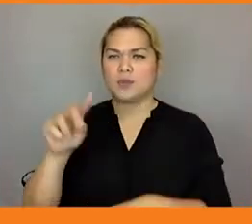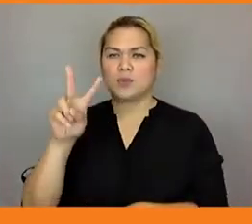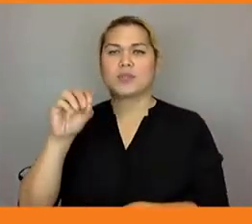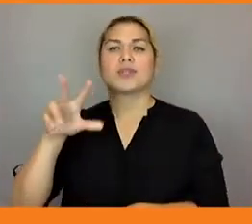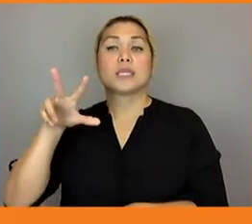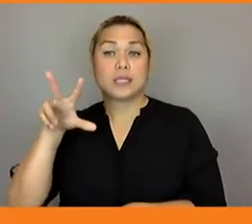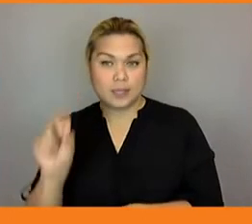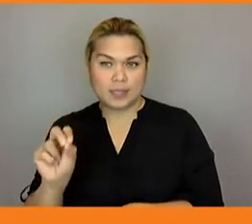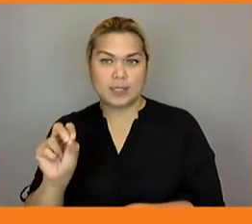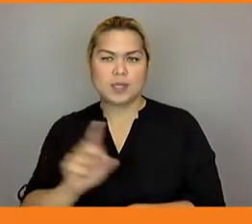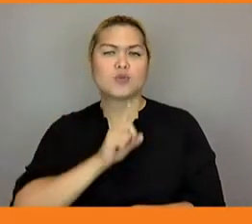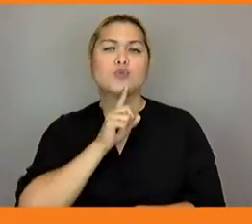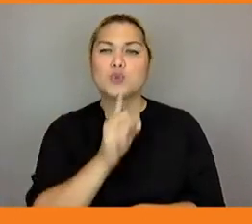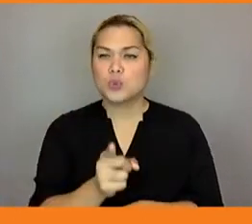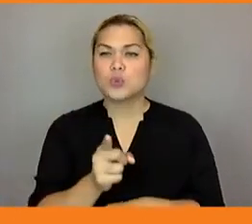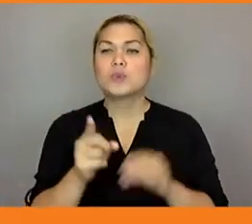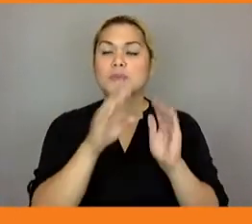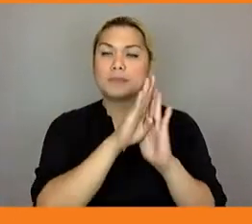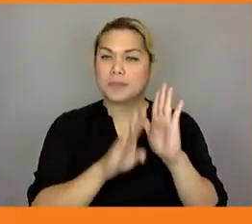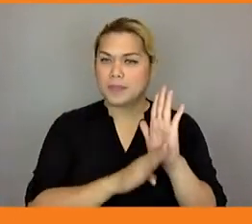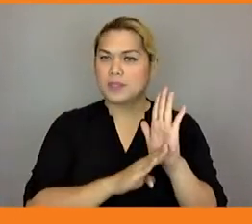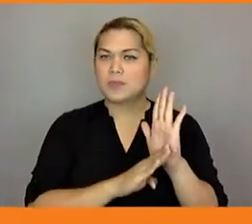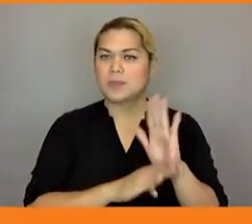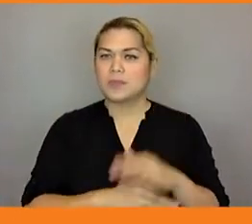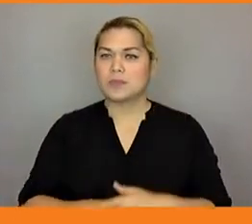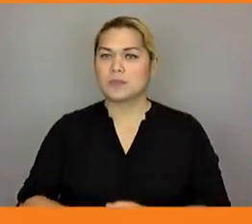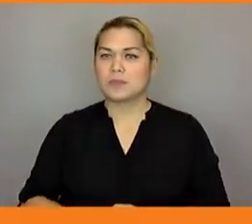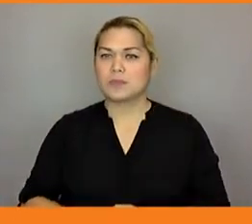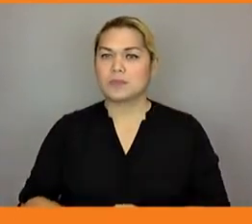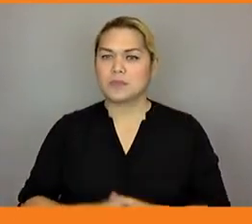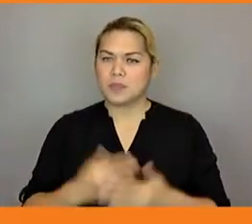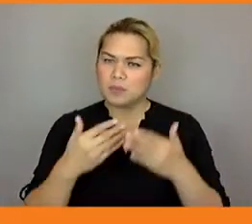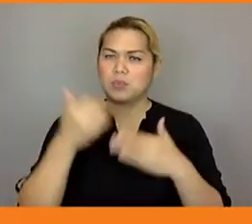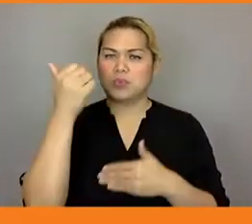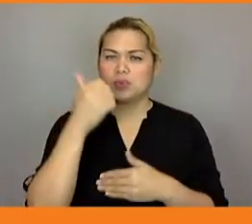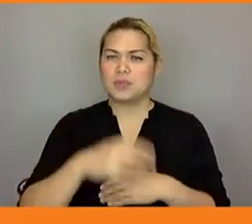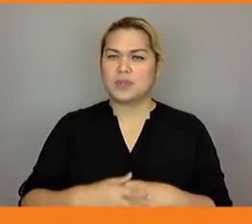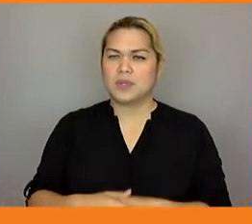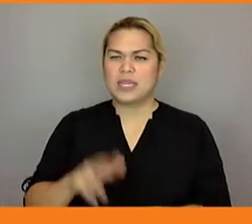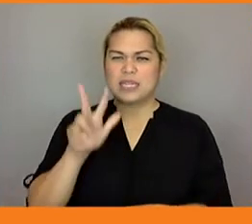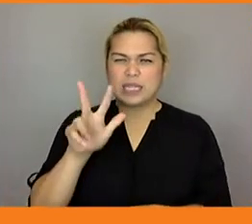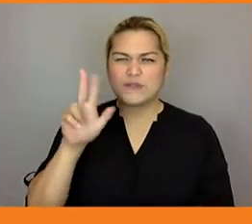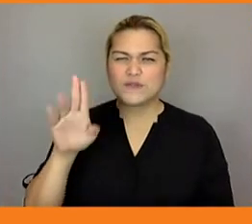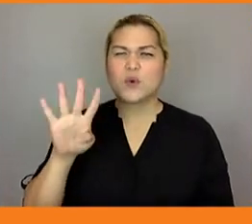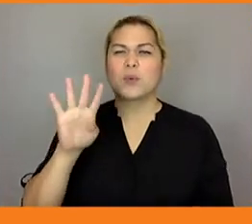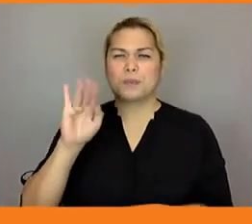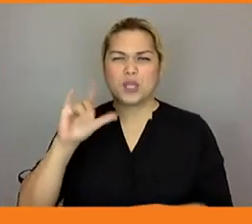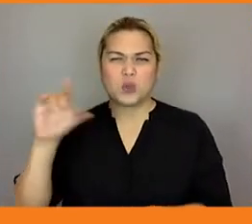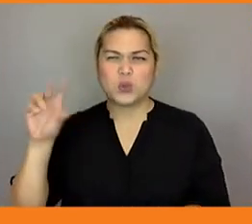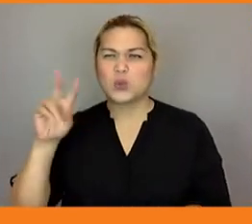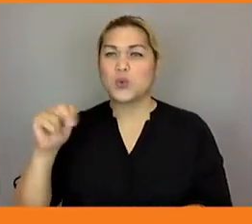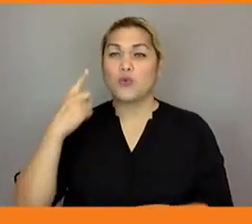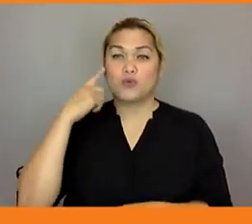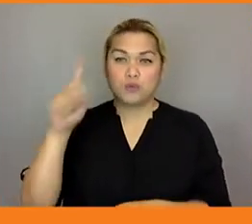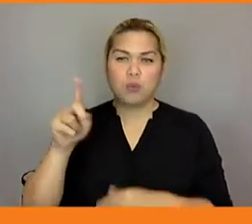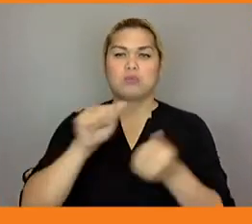to spend at least 34 billion, one third, for adaptation to enhance